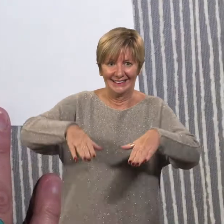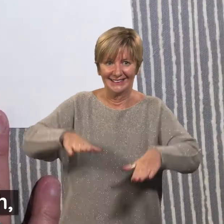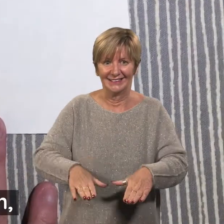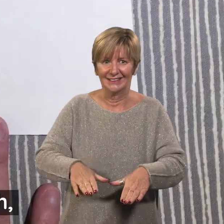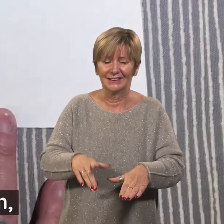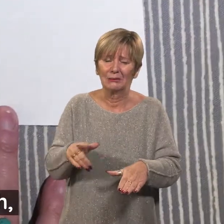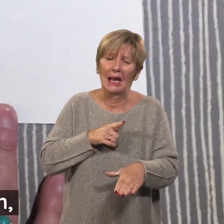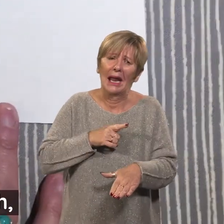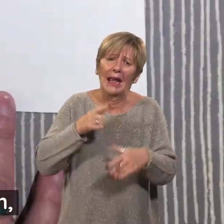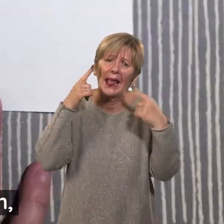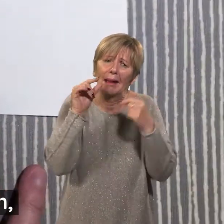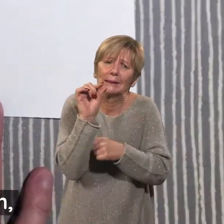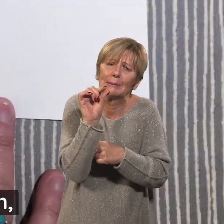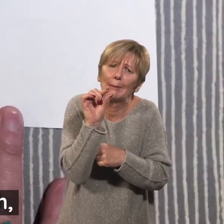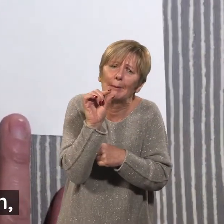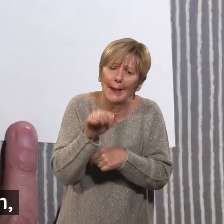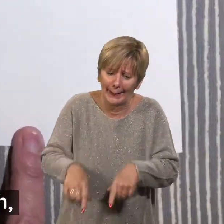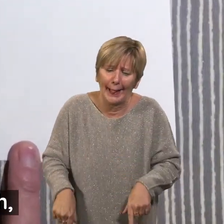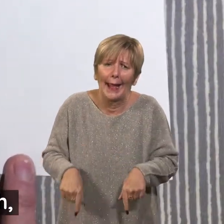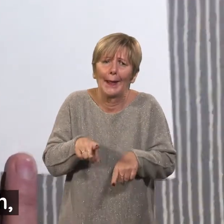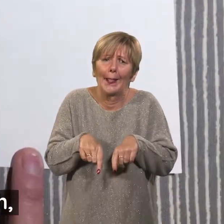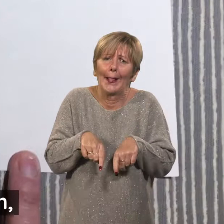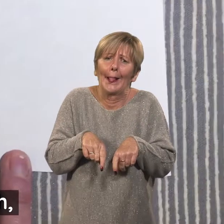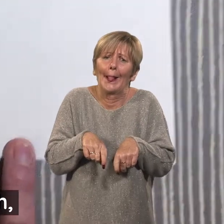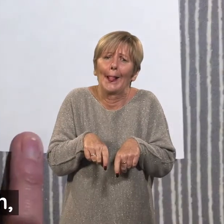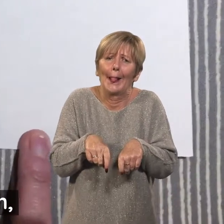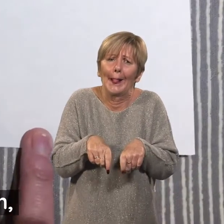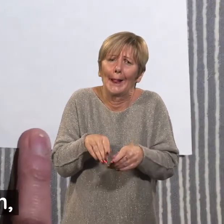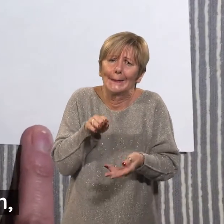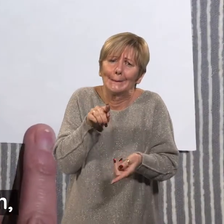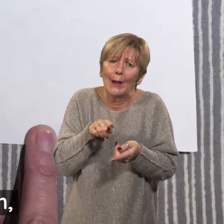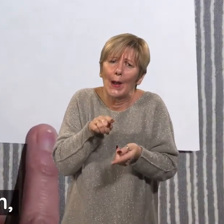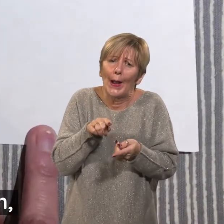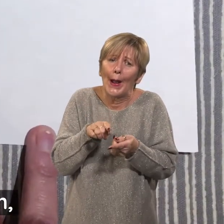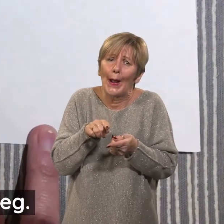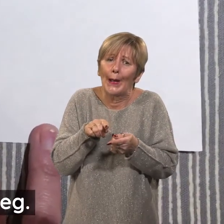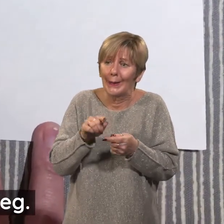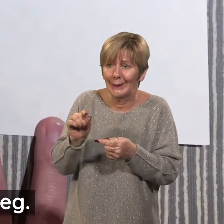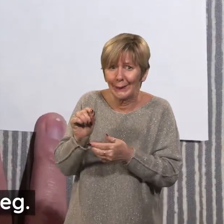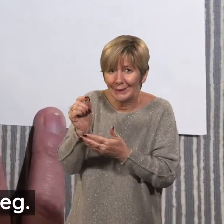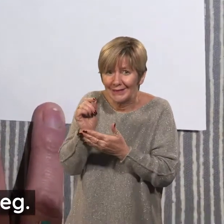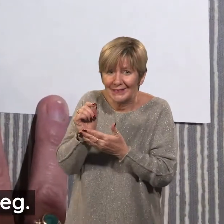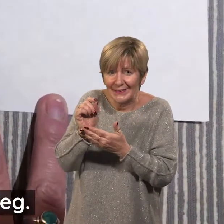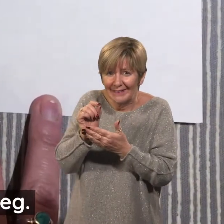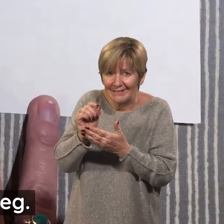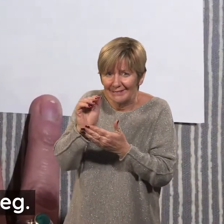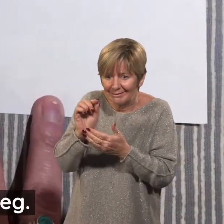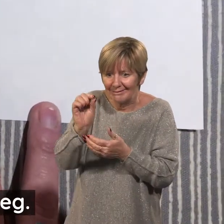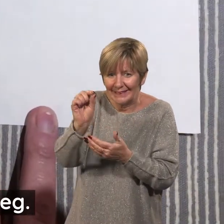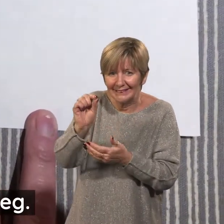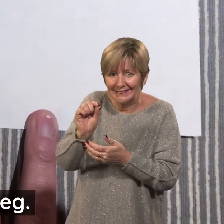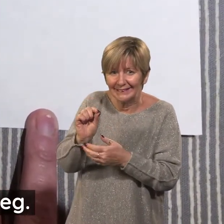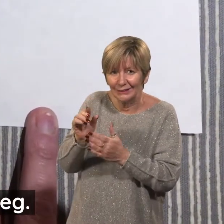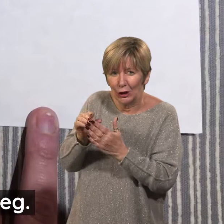small and they've got short legs. So this is his thigh. There's his thigh. And then we're down to